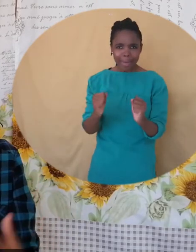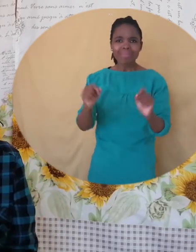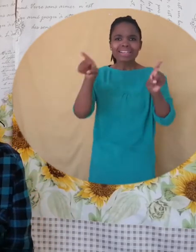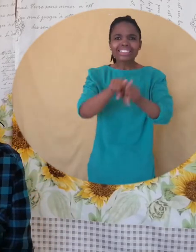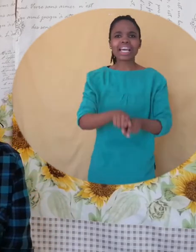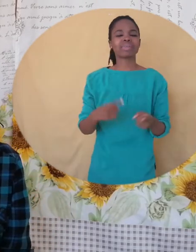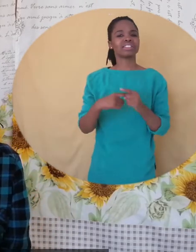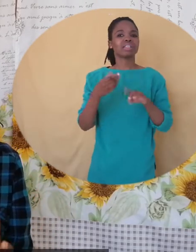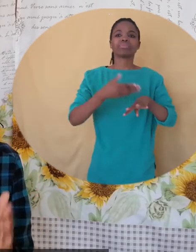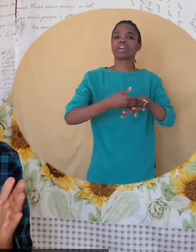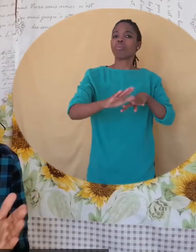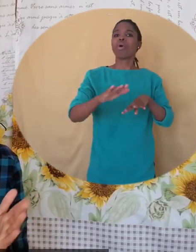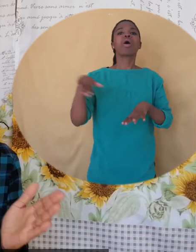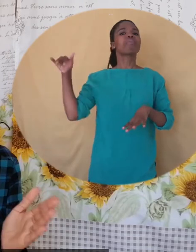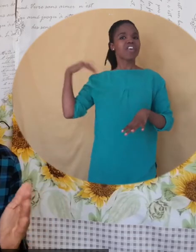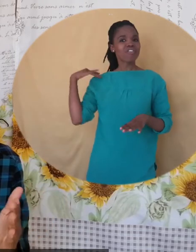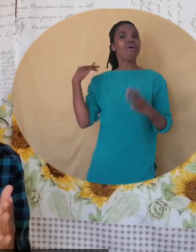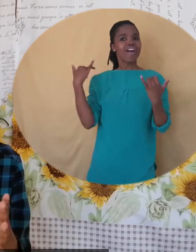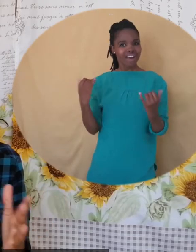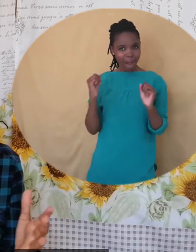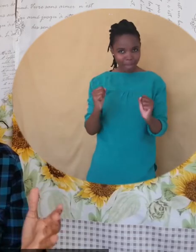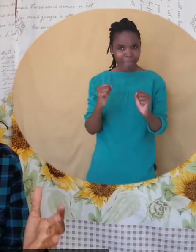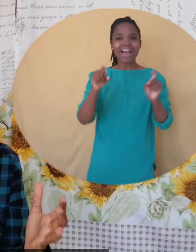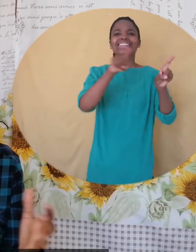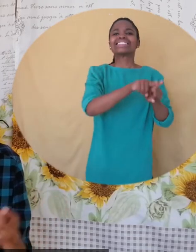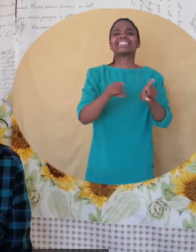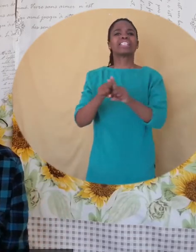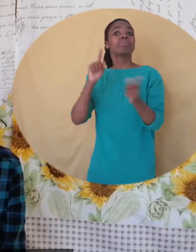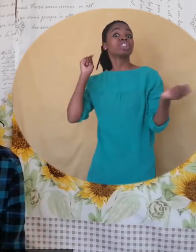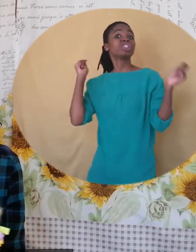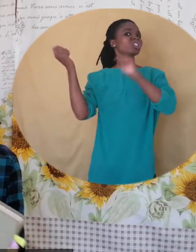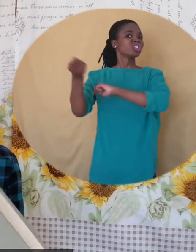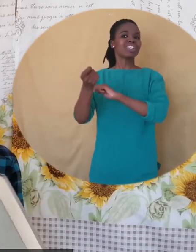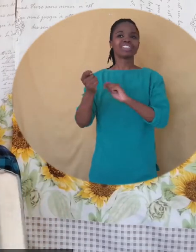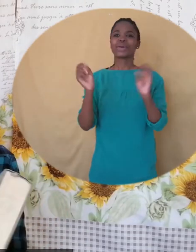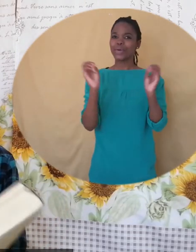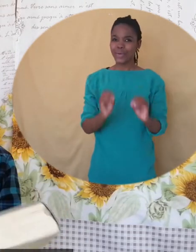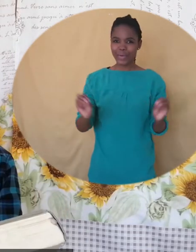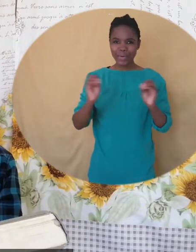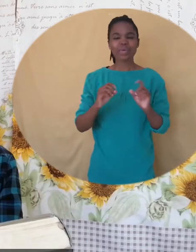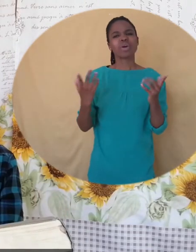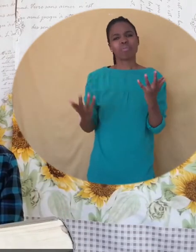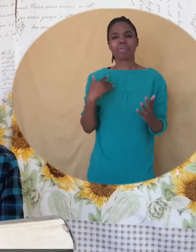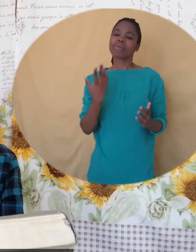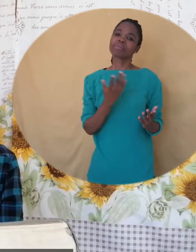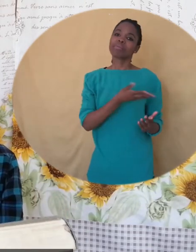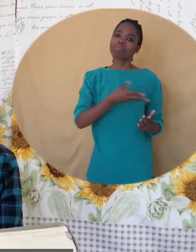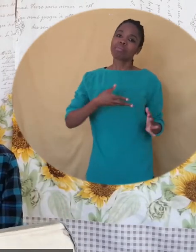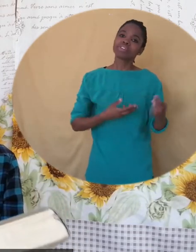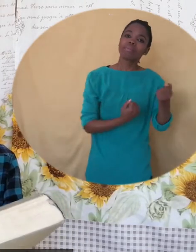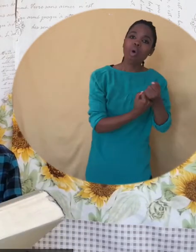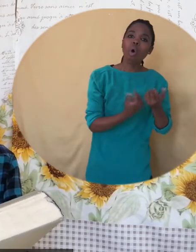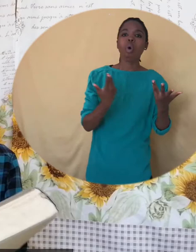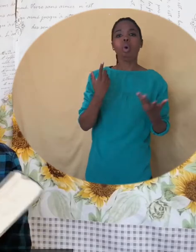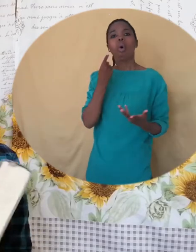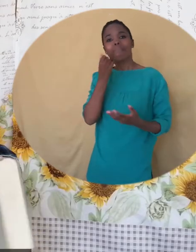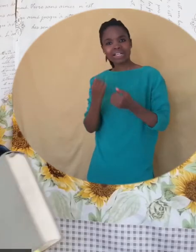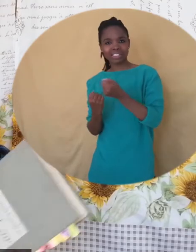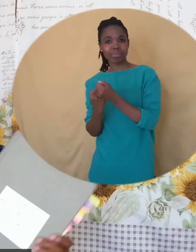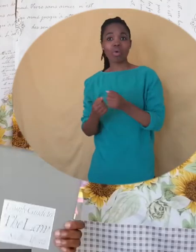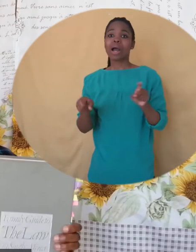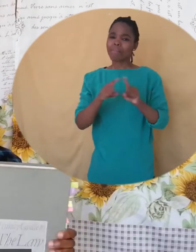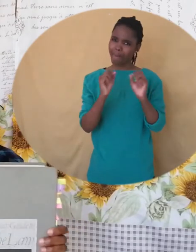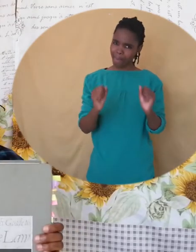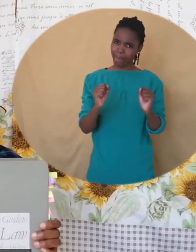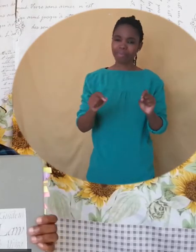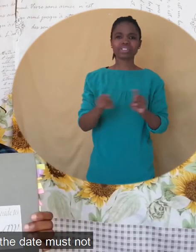doesn't change. Sometimes maybe they incline towards maybe a certain gender, but the underlying principle will not change. So whenever